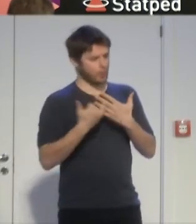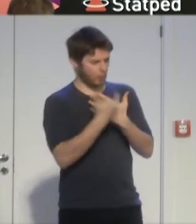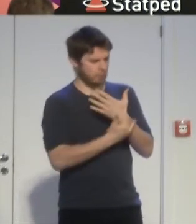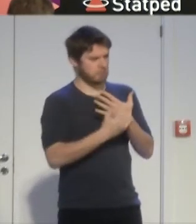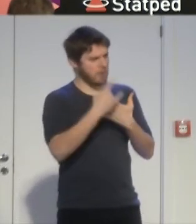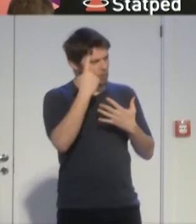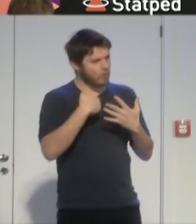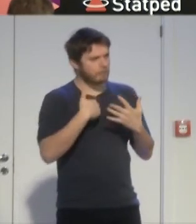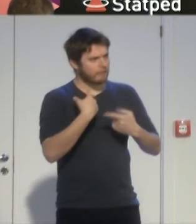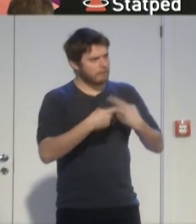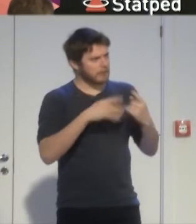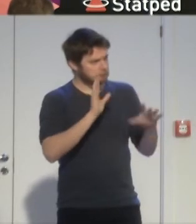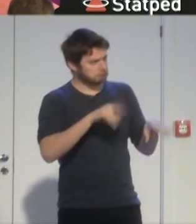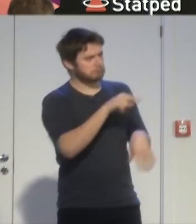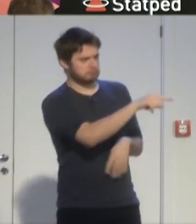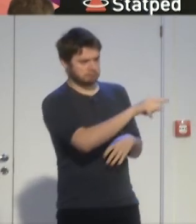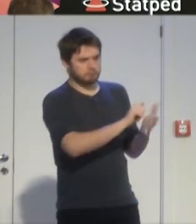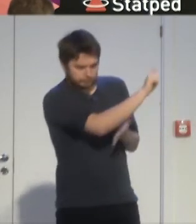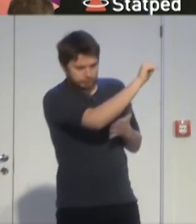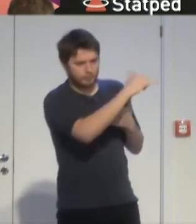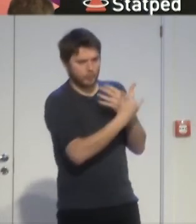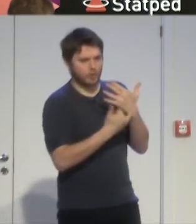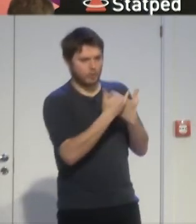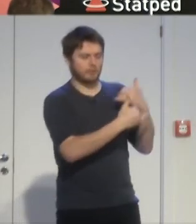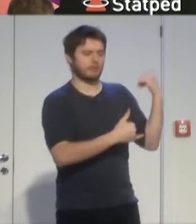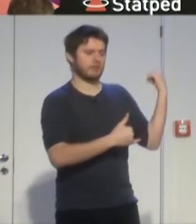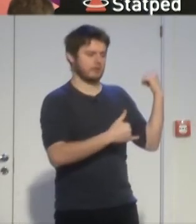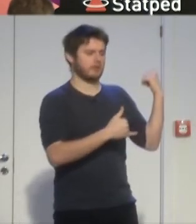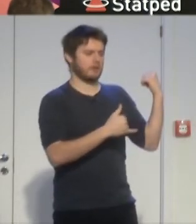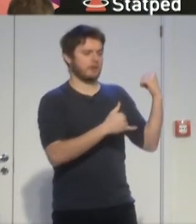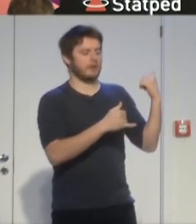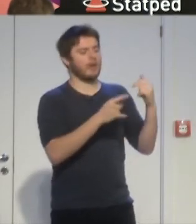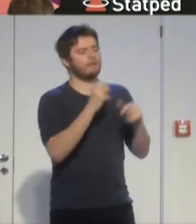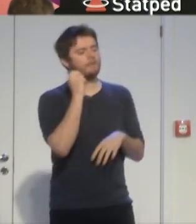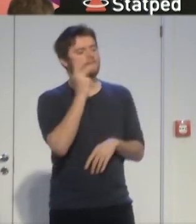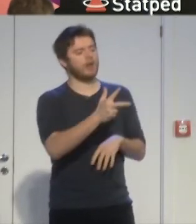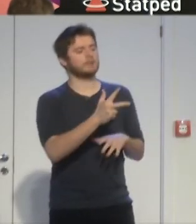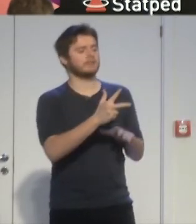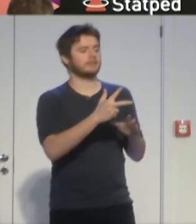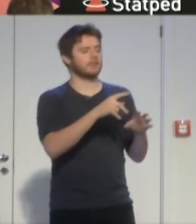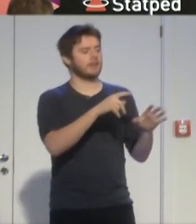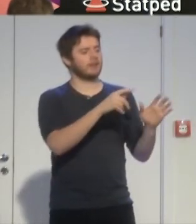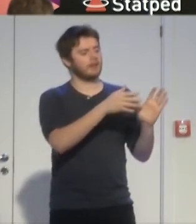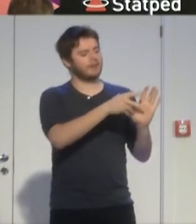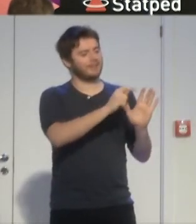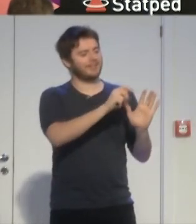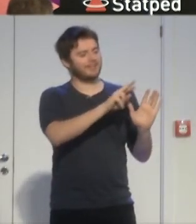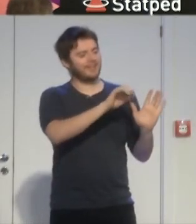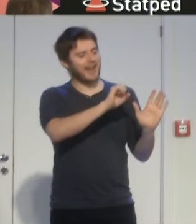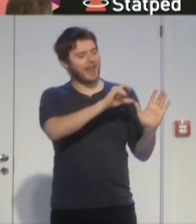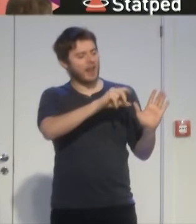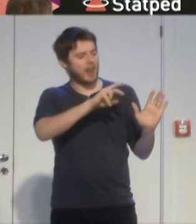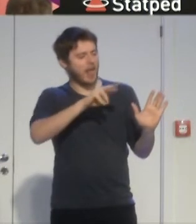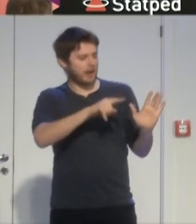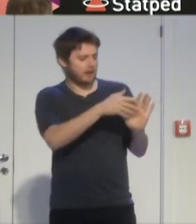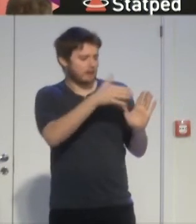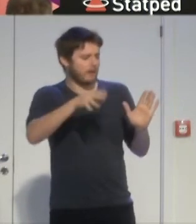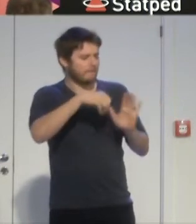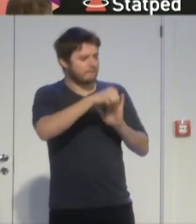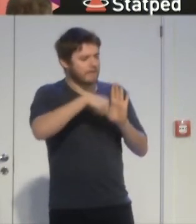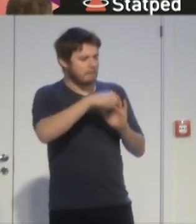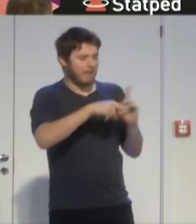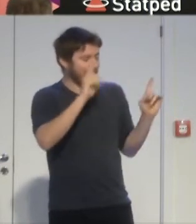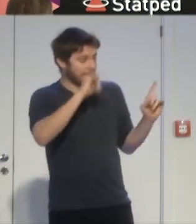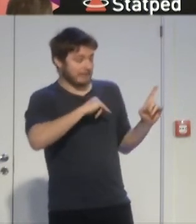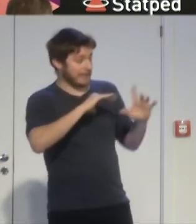least yesterday, there was a French trailer of the film Marie's Story. I don't know if the whole film is still